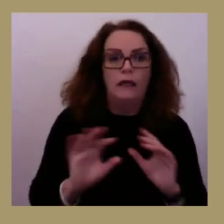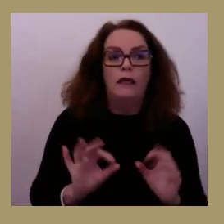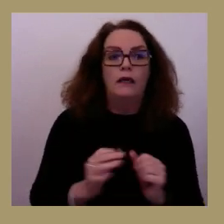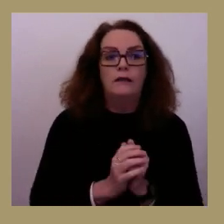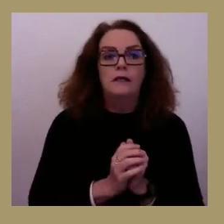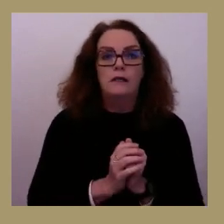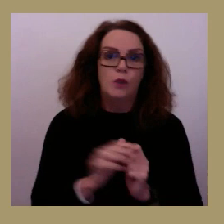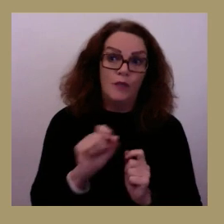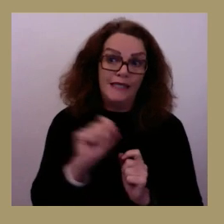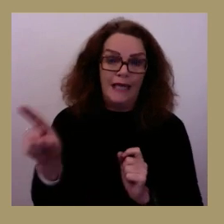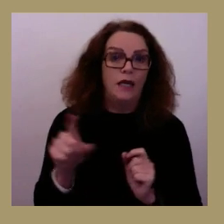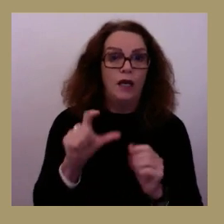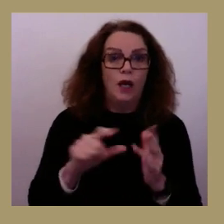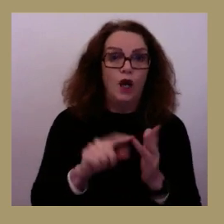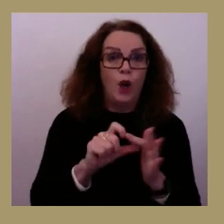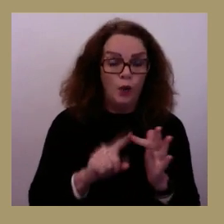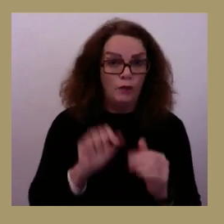instance.